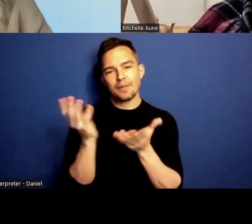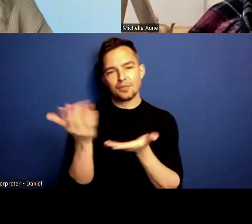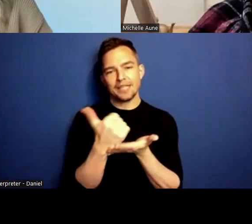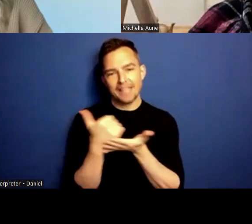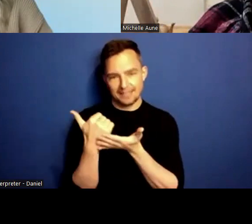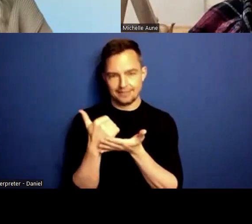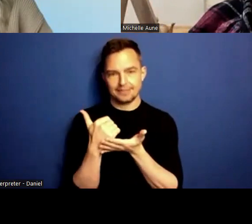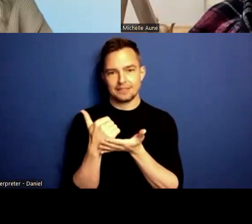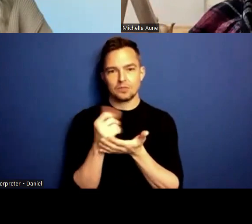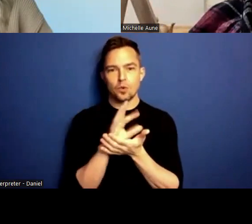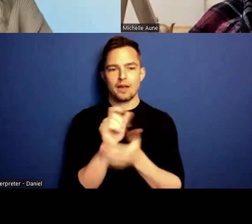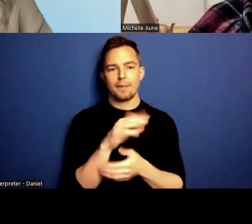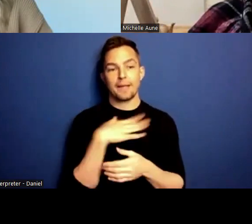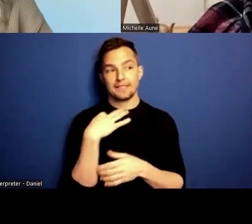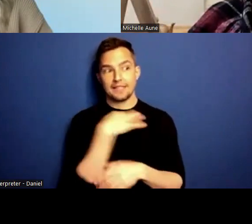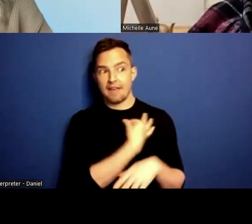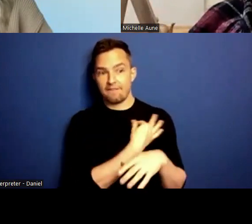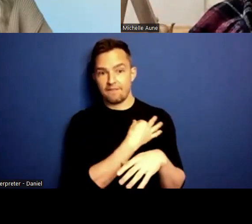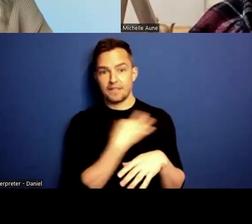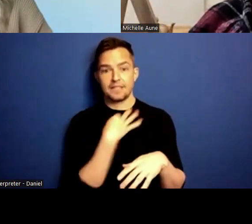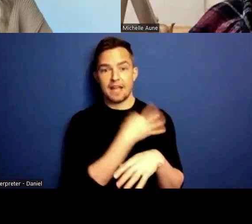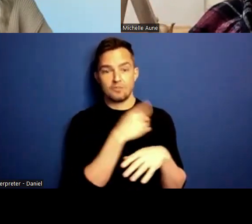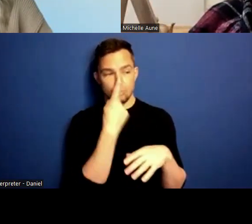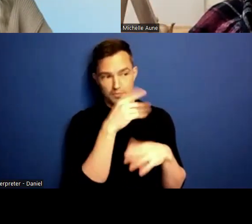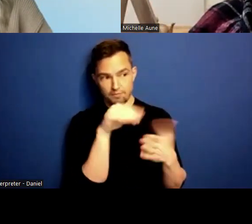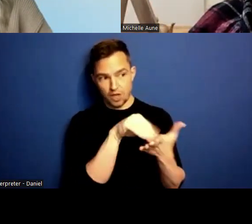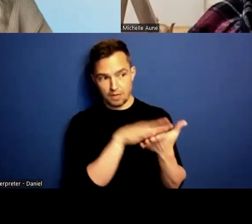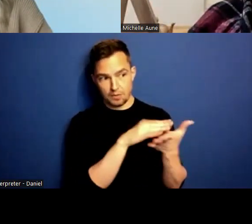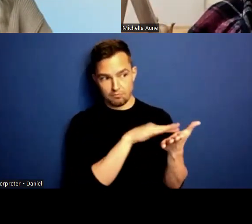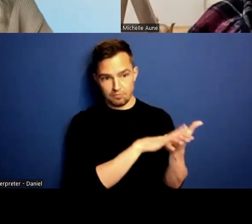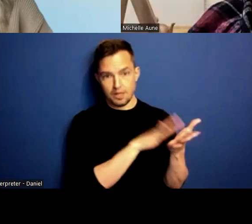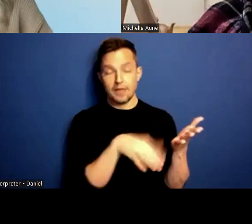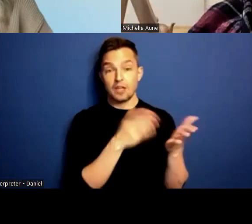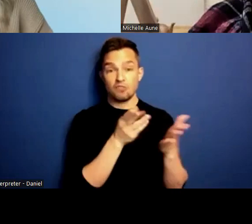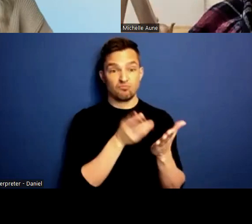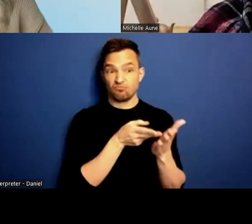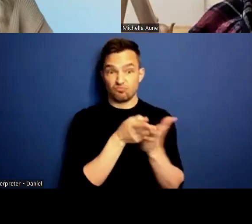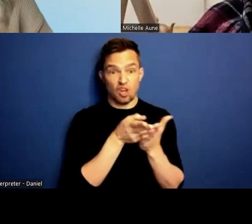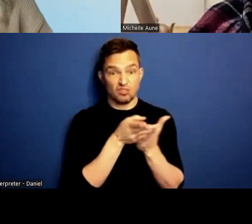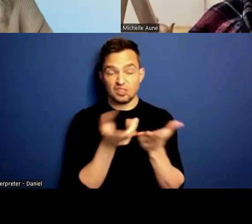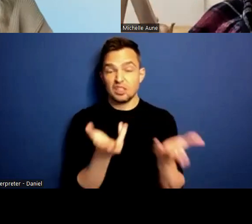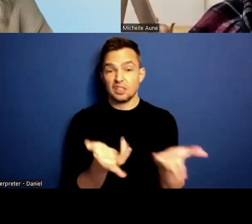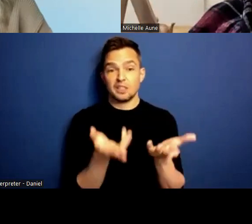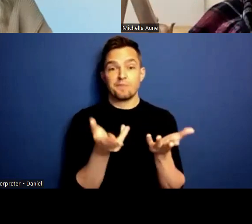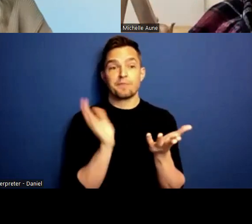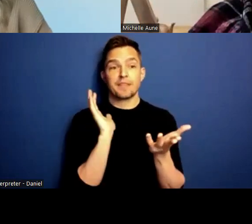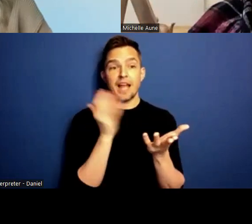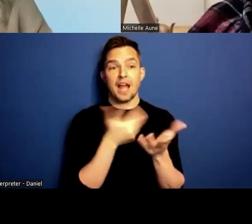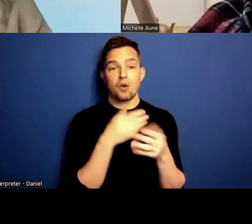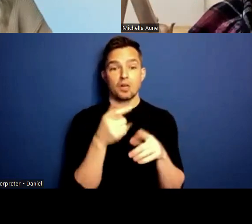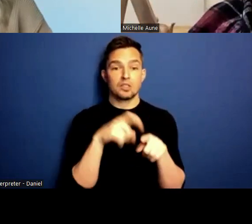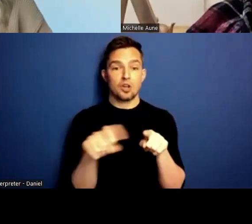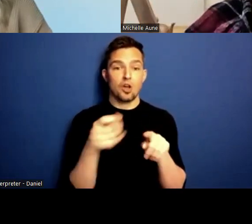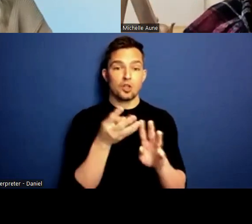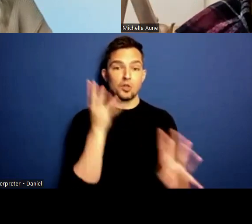or I ask my staff to document. And frankly, because there are times when our call queue is 5 or 6